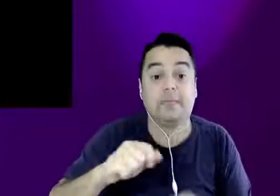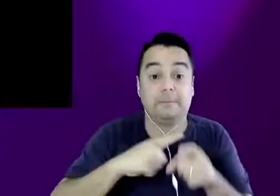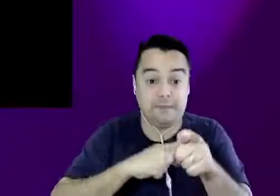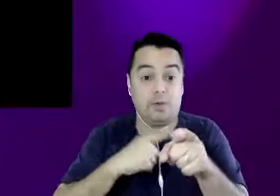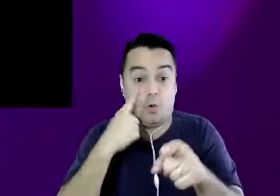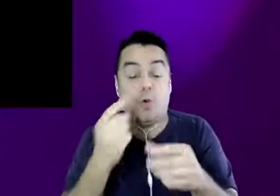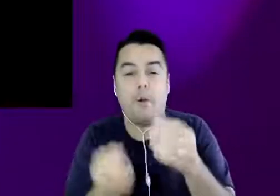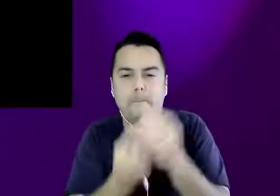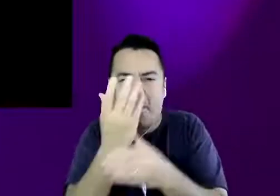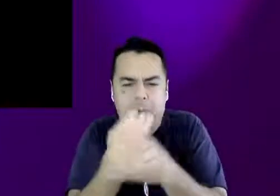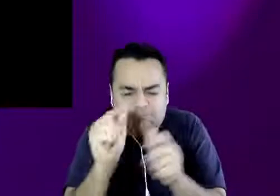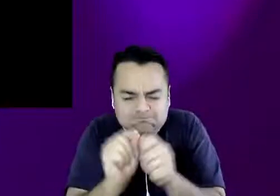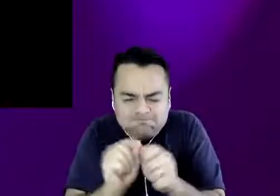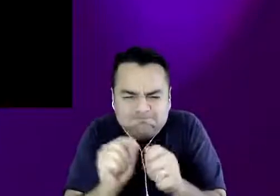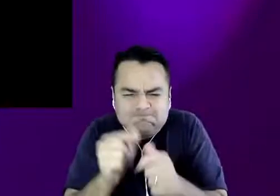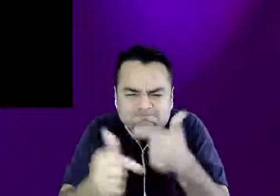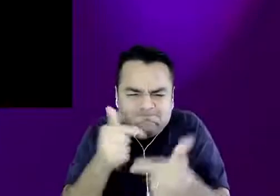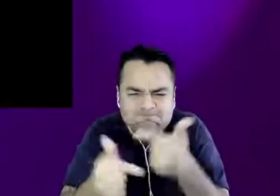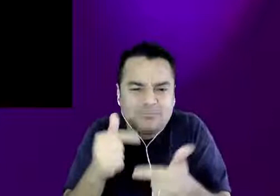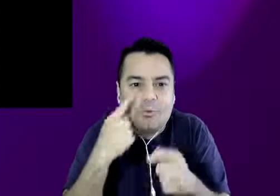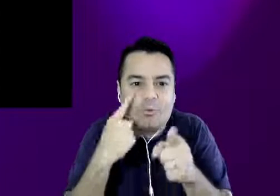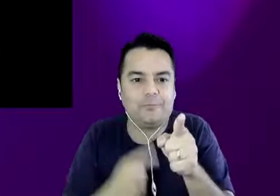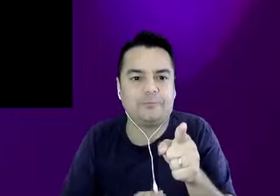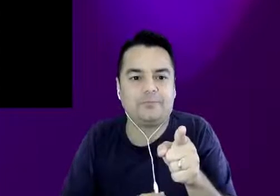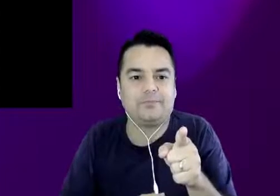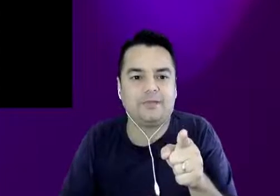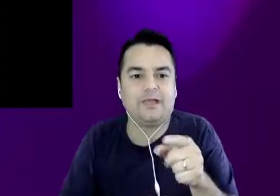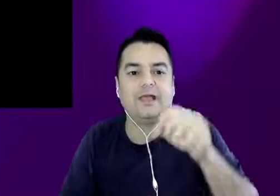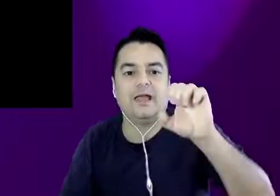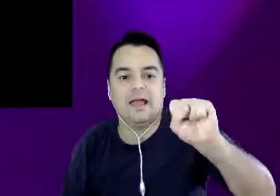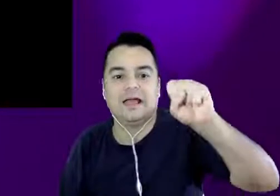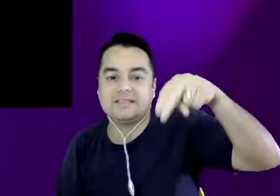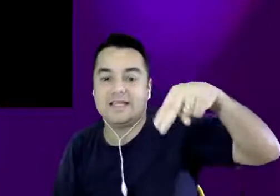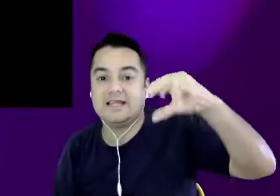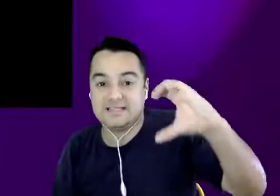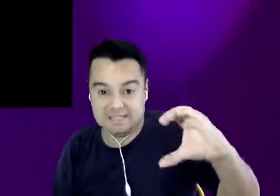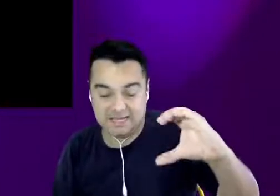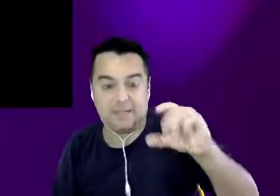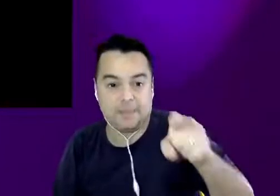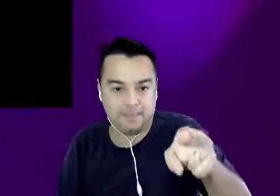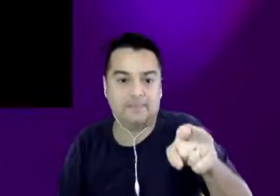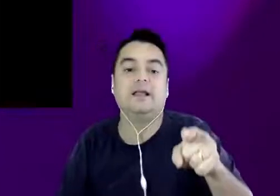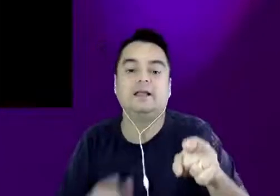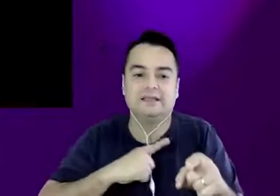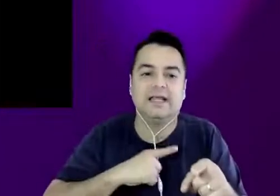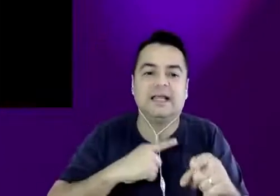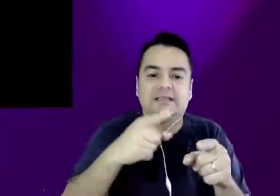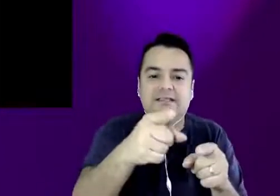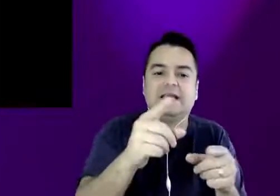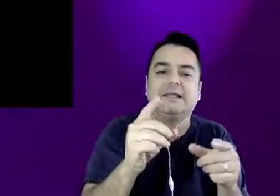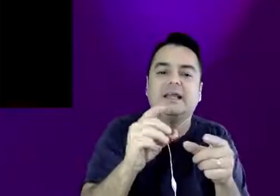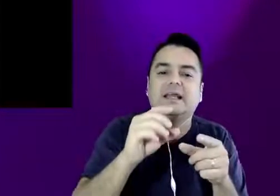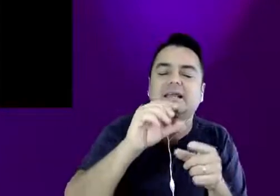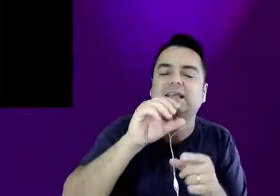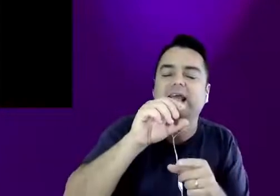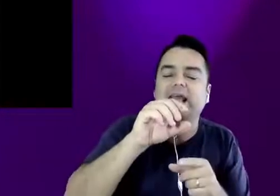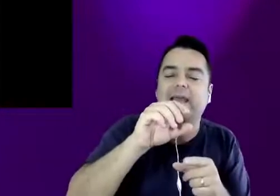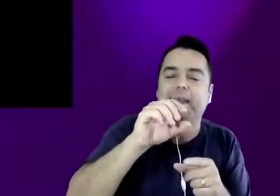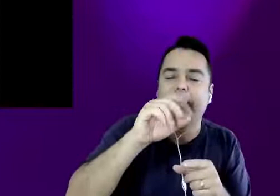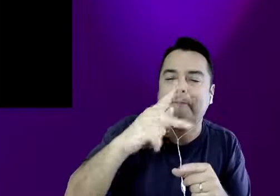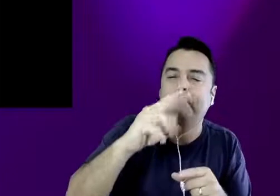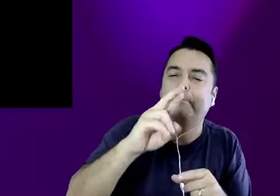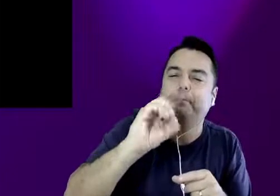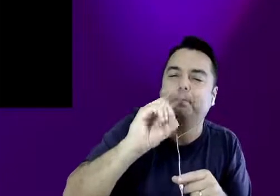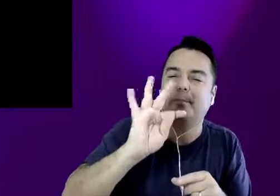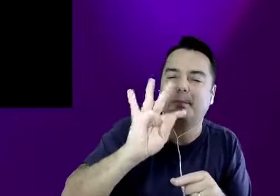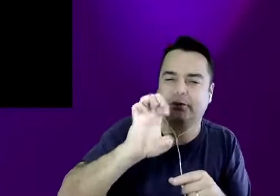senescent associated secretory proteins, okay? So and that's where the process of senolytics is going to be